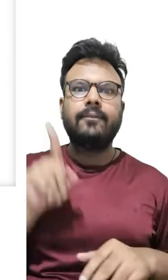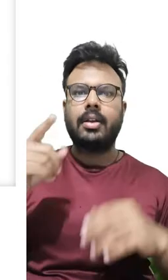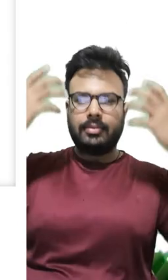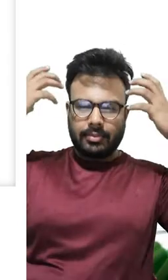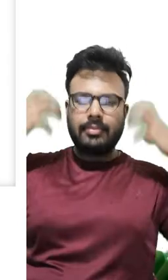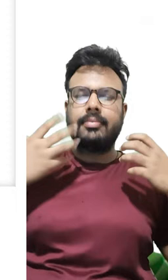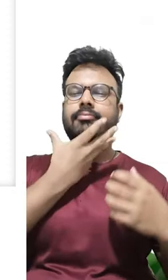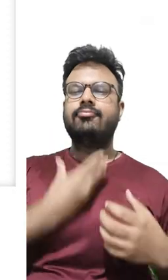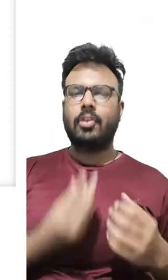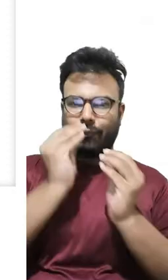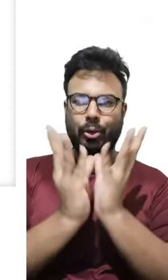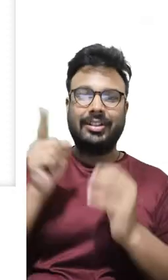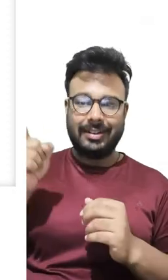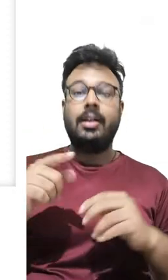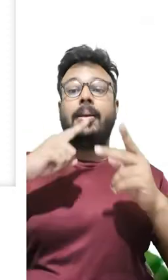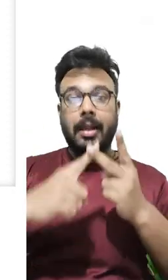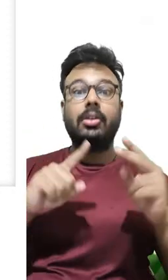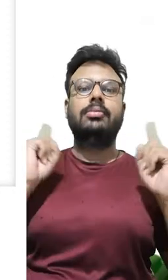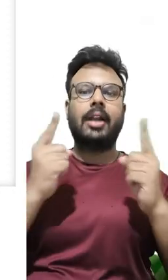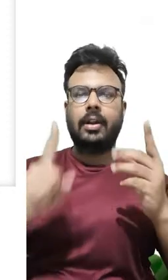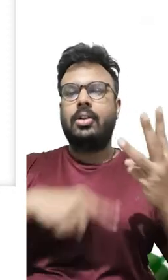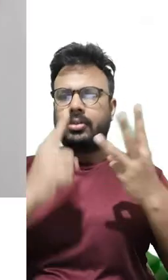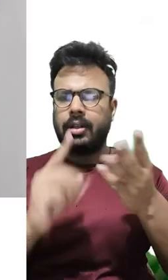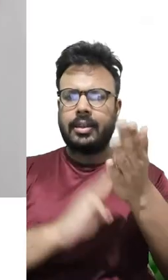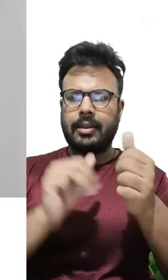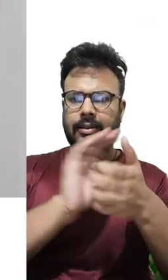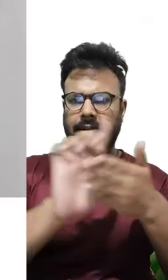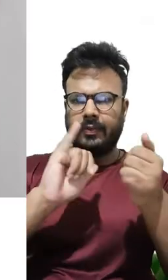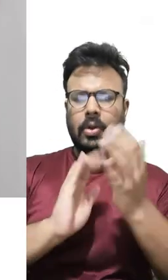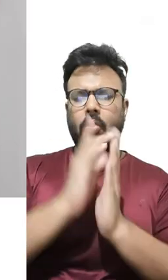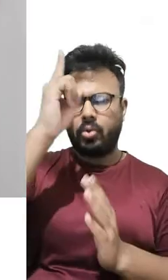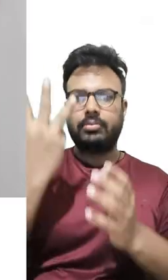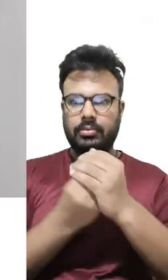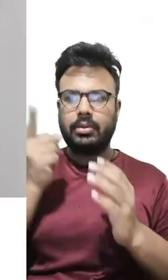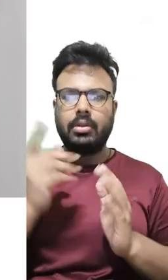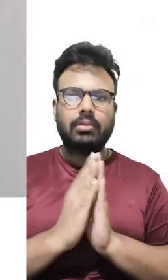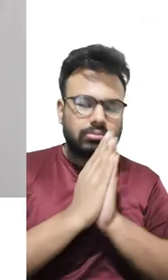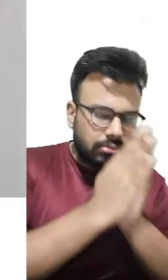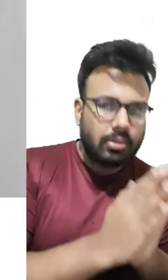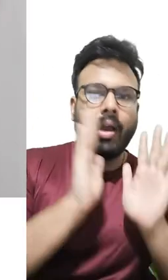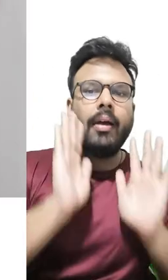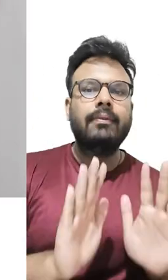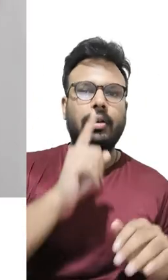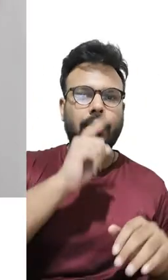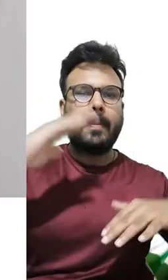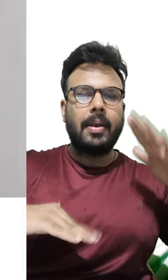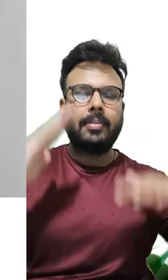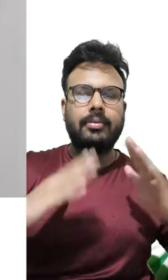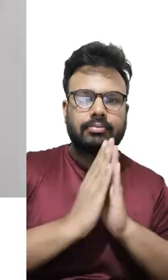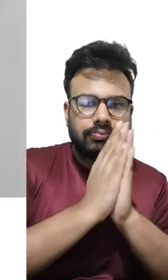of a Devi painting from the museum collection that has been made in the Punjab hills around